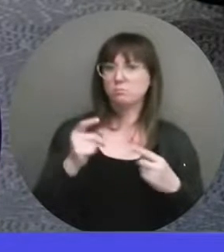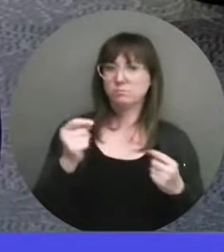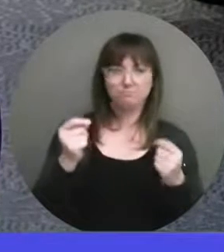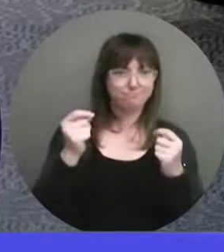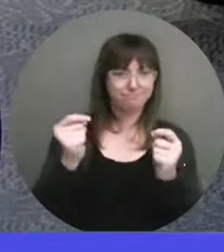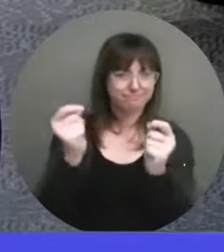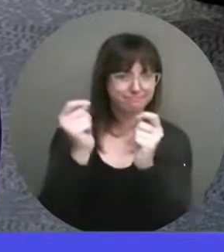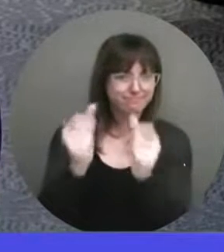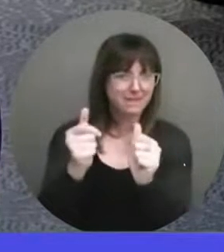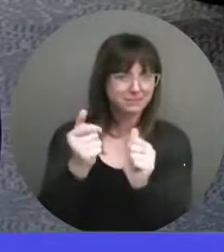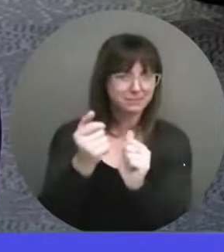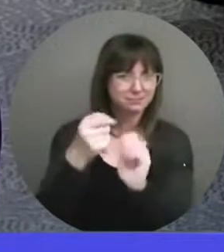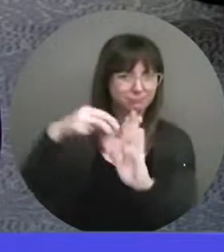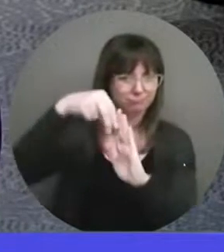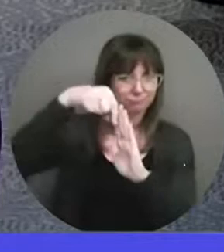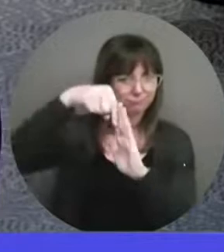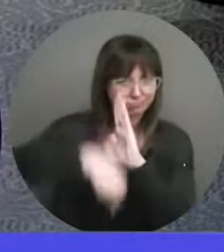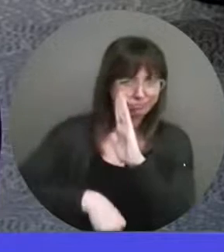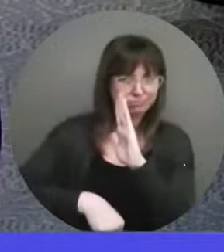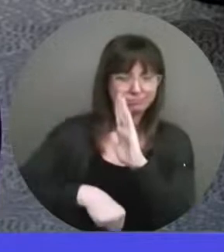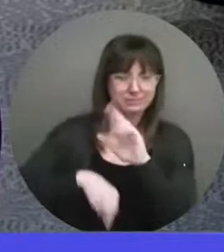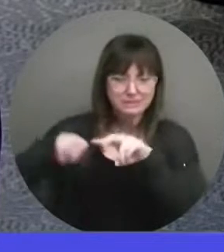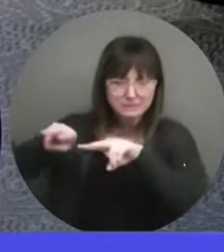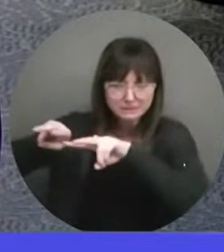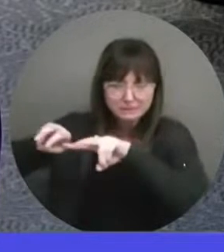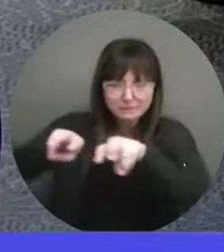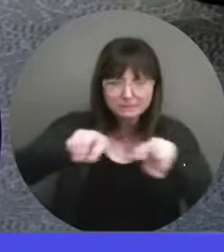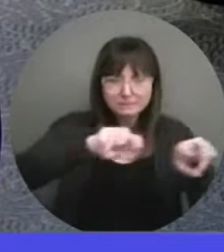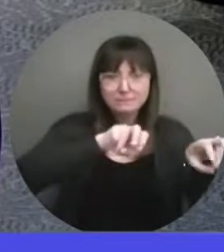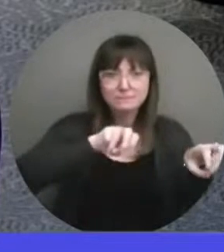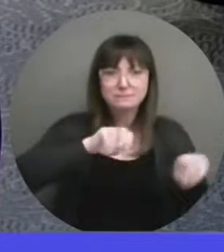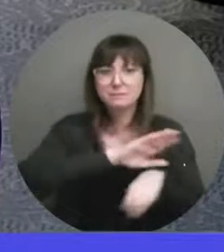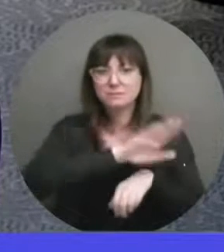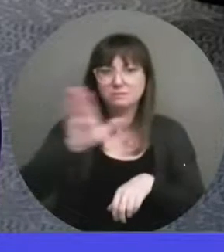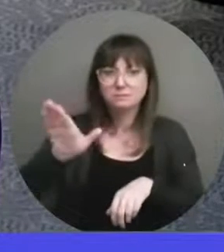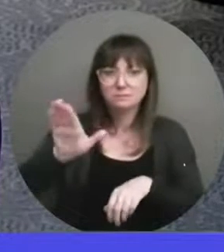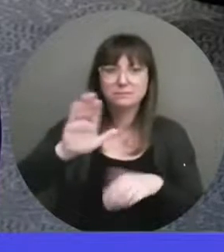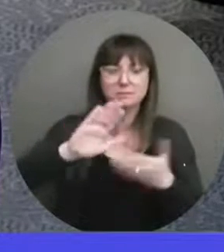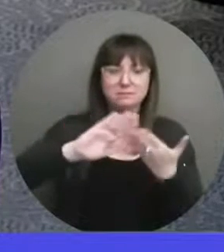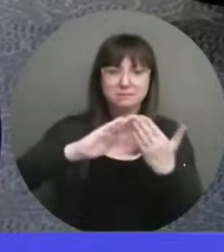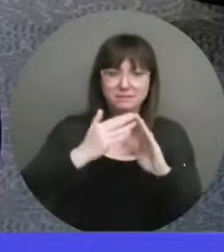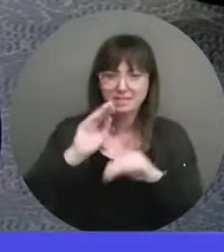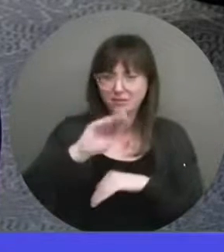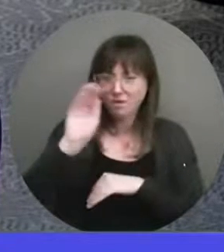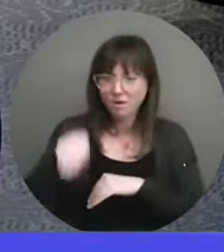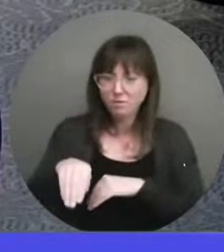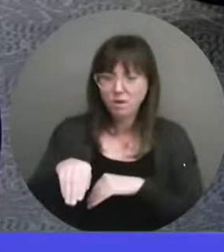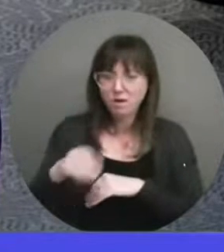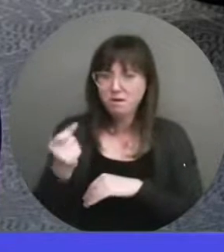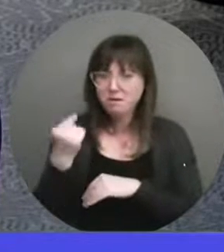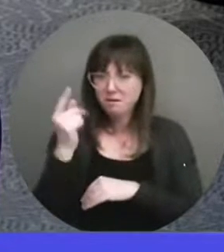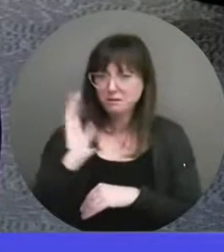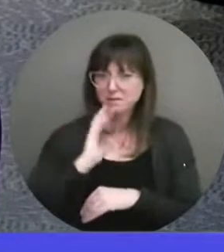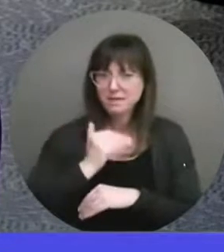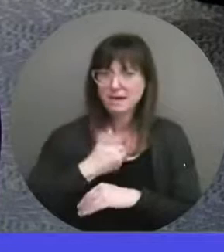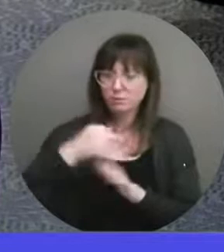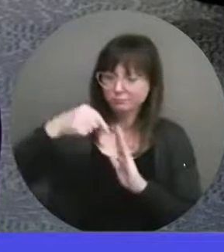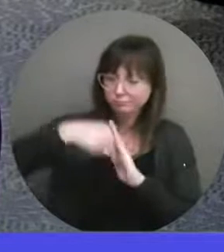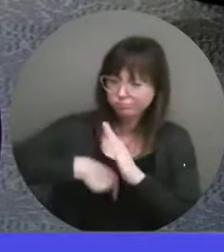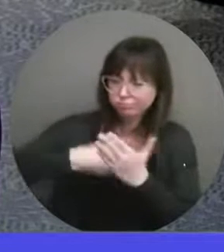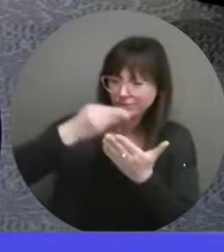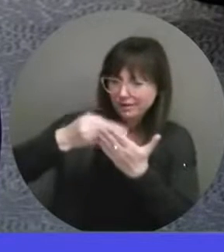many areas across the city, to have that broad understanding of our finances, but also our